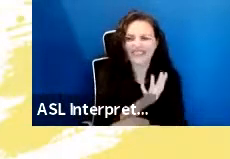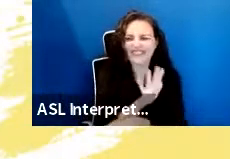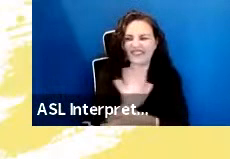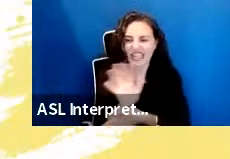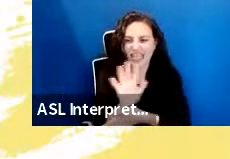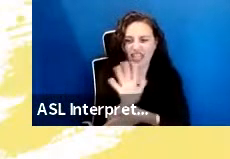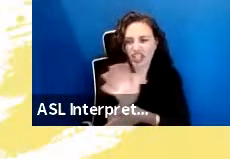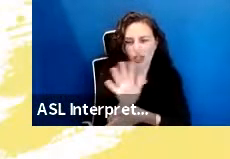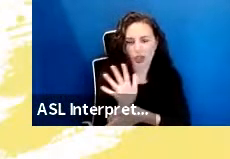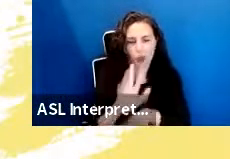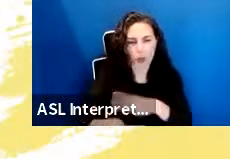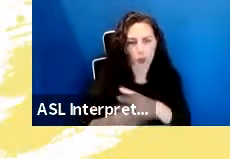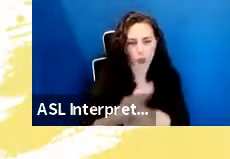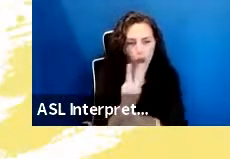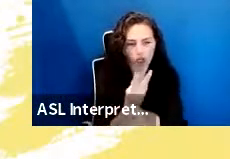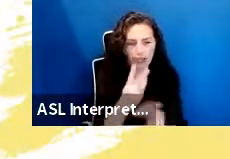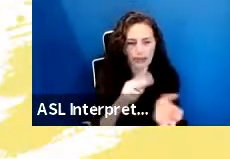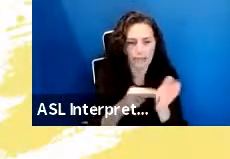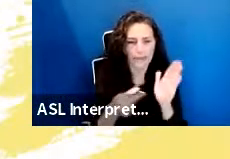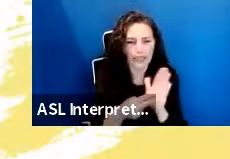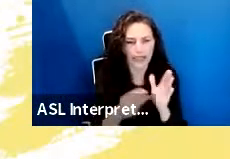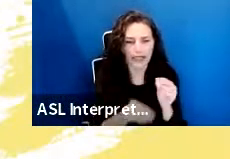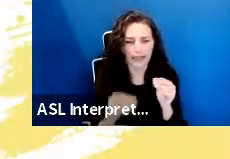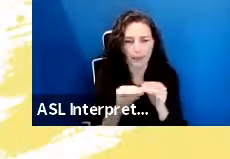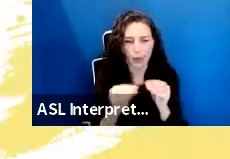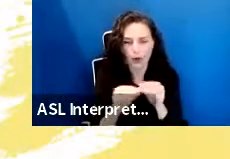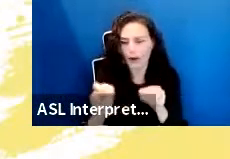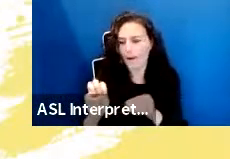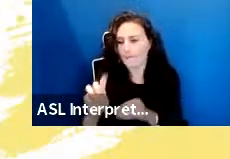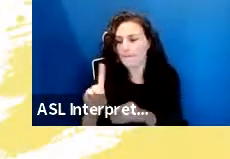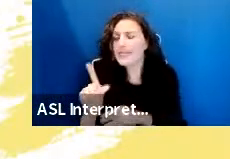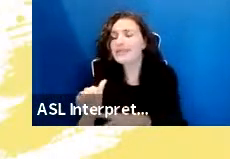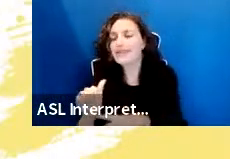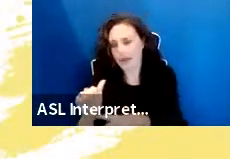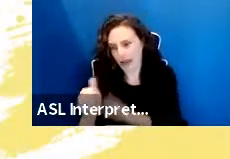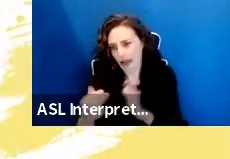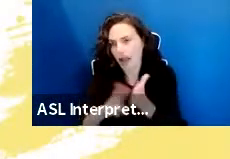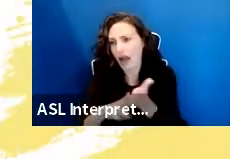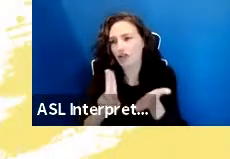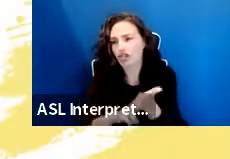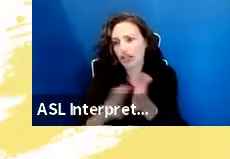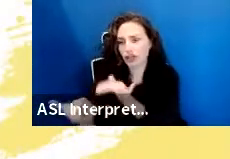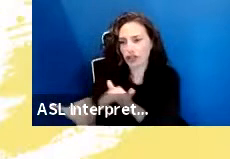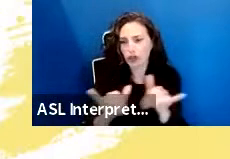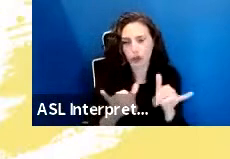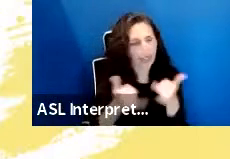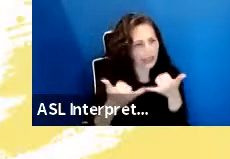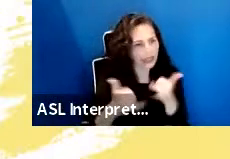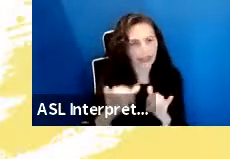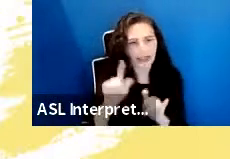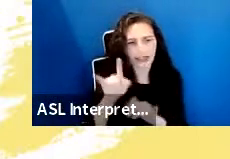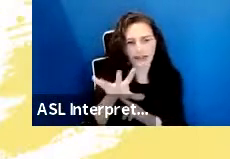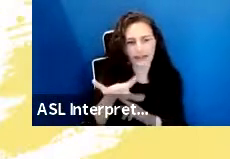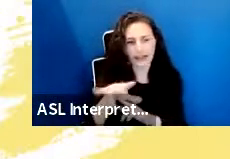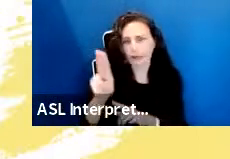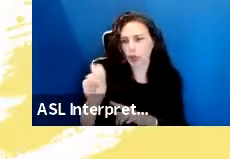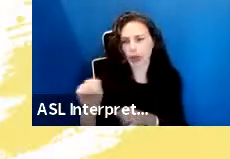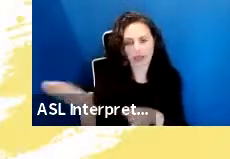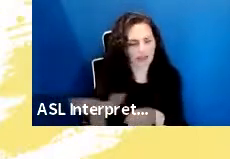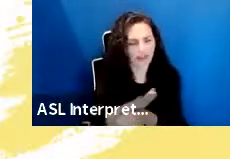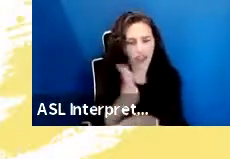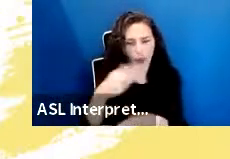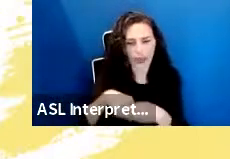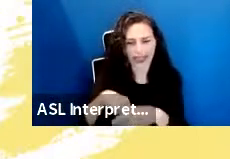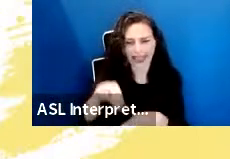going into a meteor contract now, again, still here in the United States, filmed entirely in the United